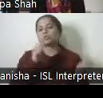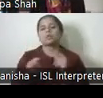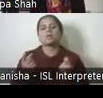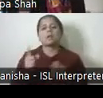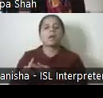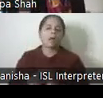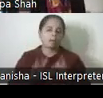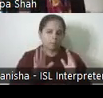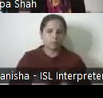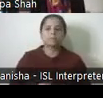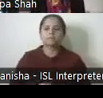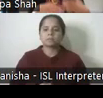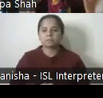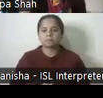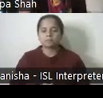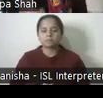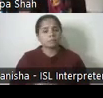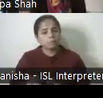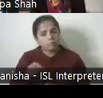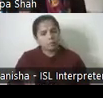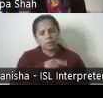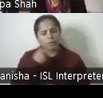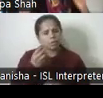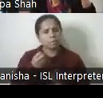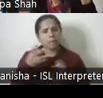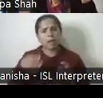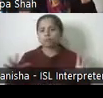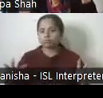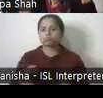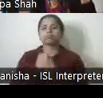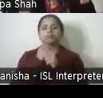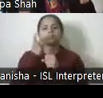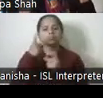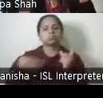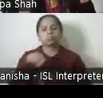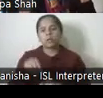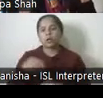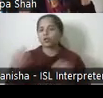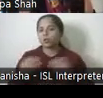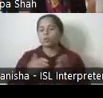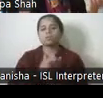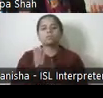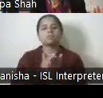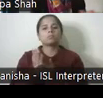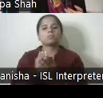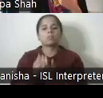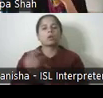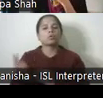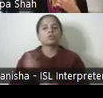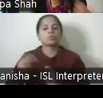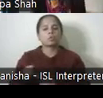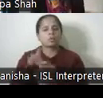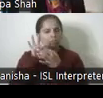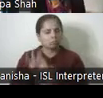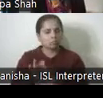Adivasi society. New desires of accumulating and saving money, new patterns of consumption, seeking to present